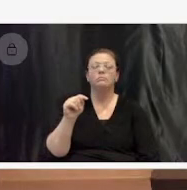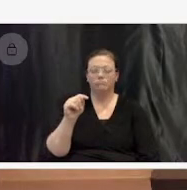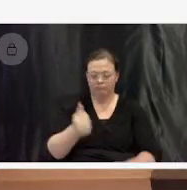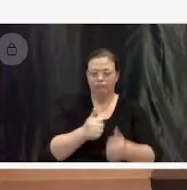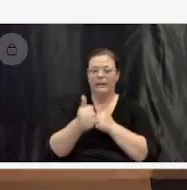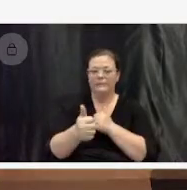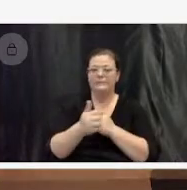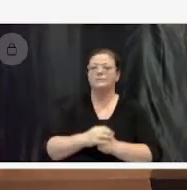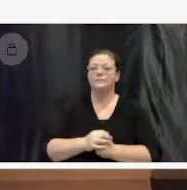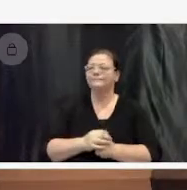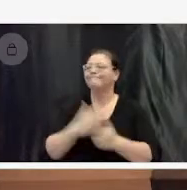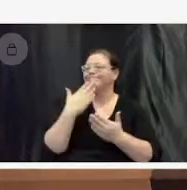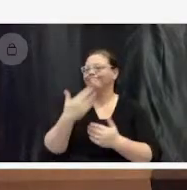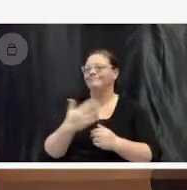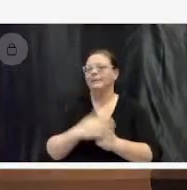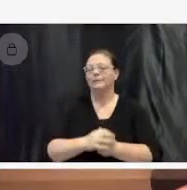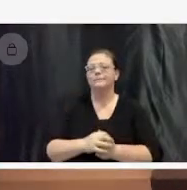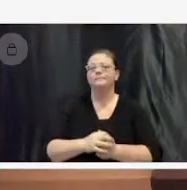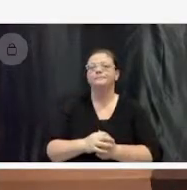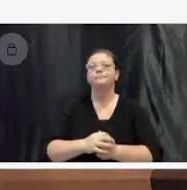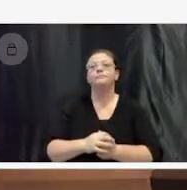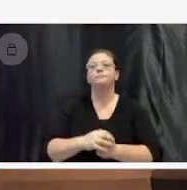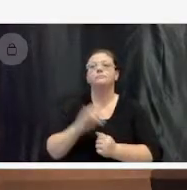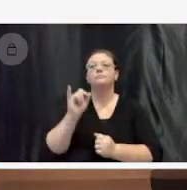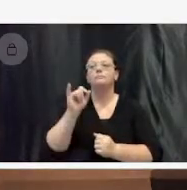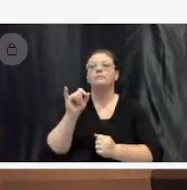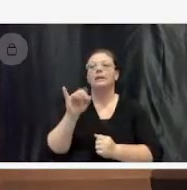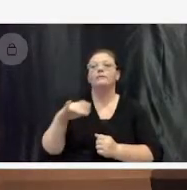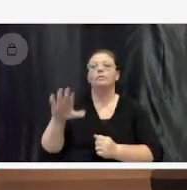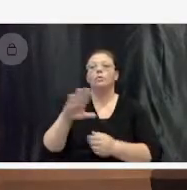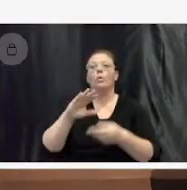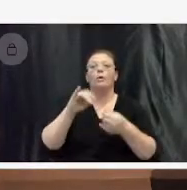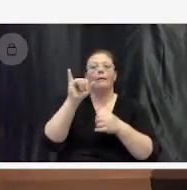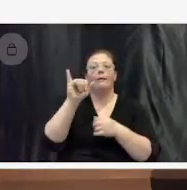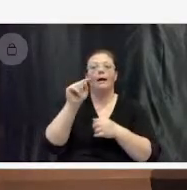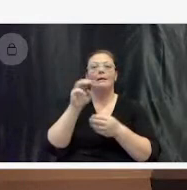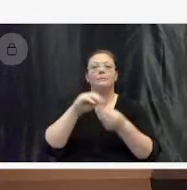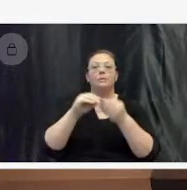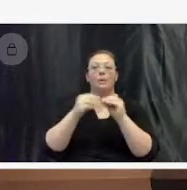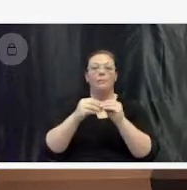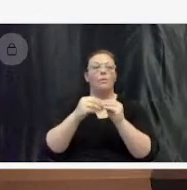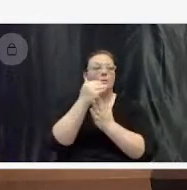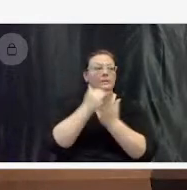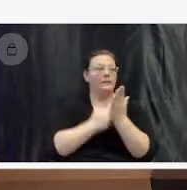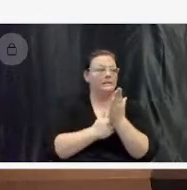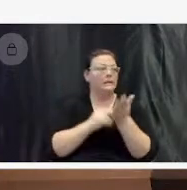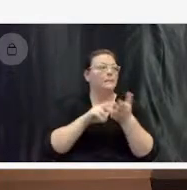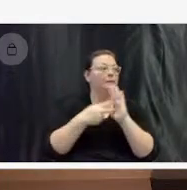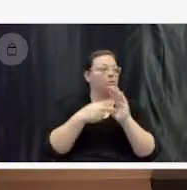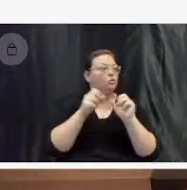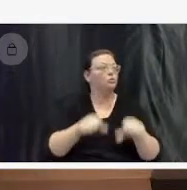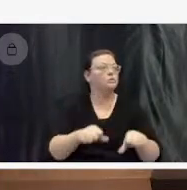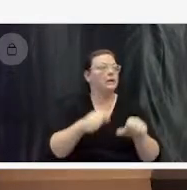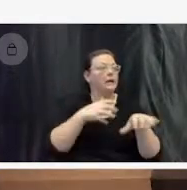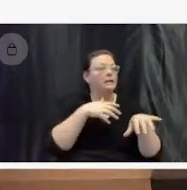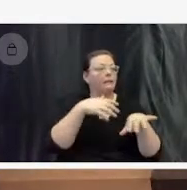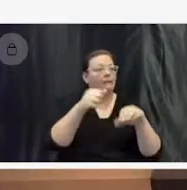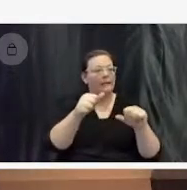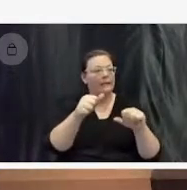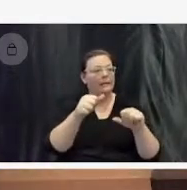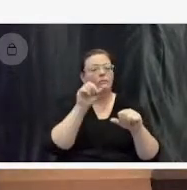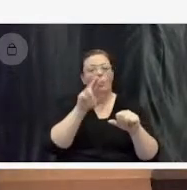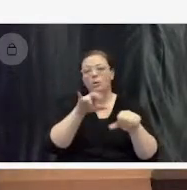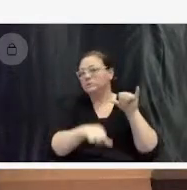passes. Thank you. If your item number was listed on the consent approval, you are more than welcome to leave